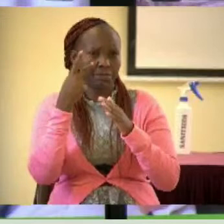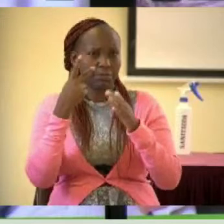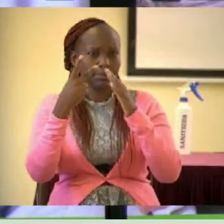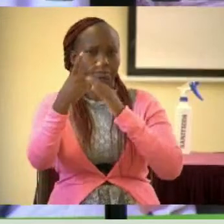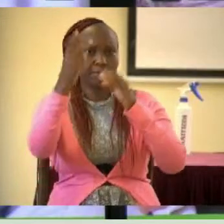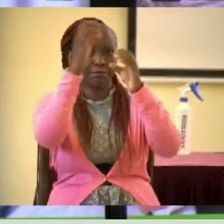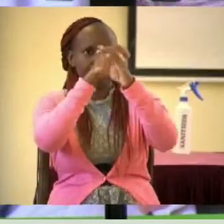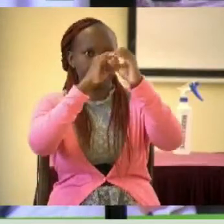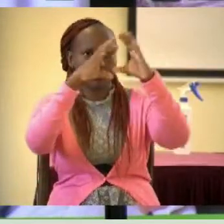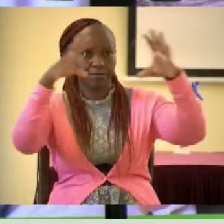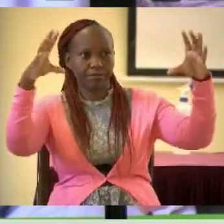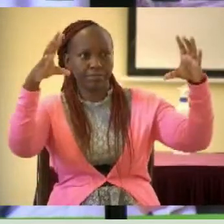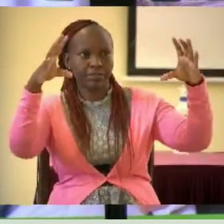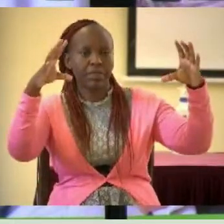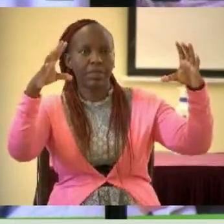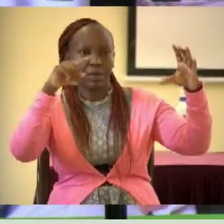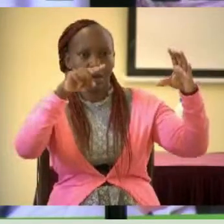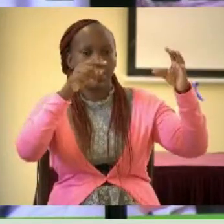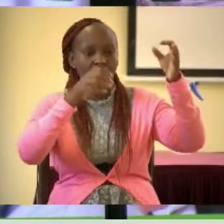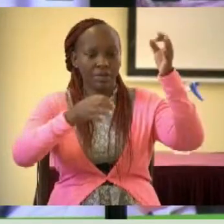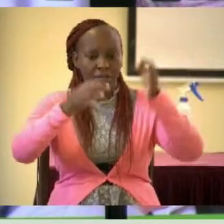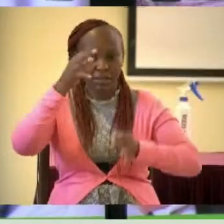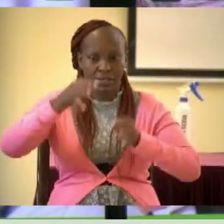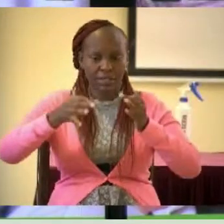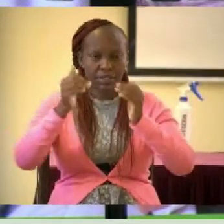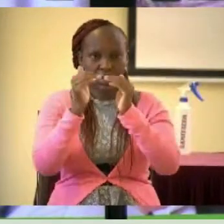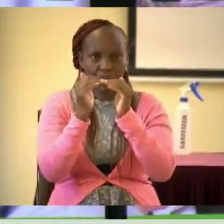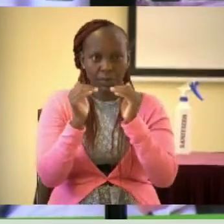envisions justice and equality